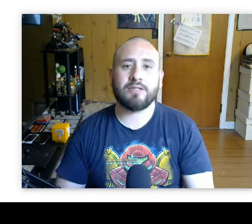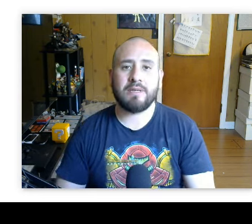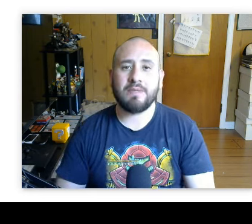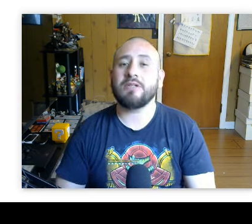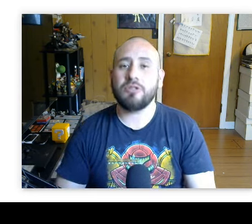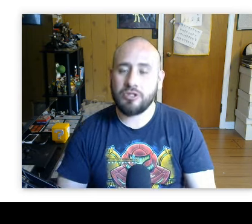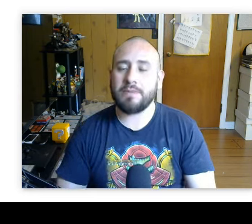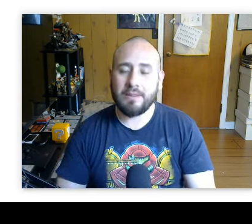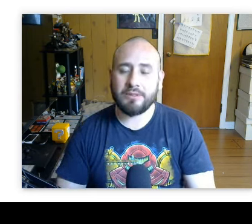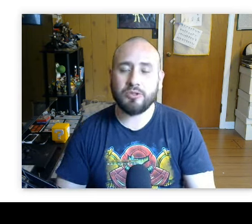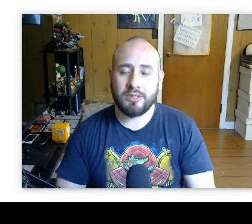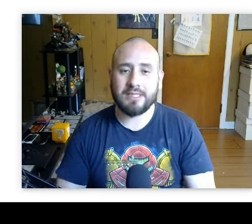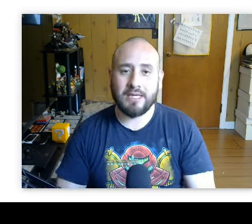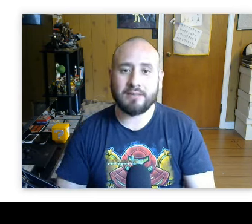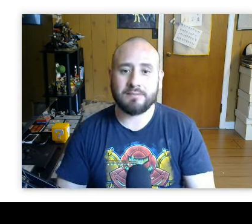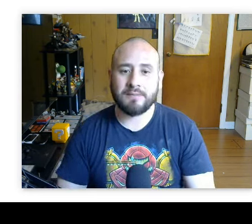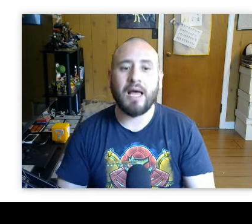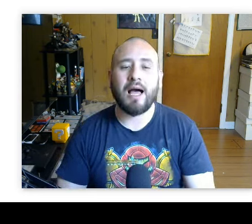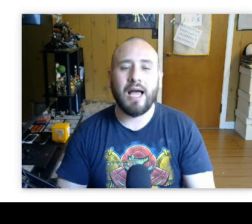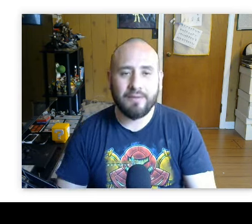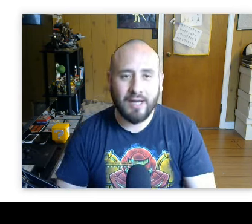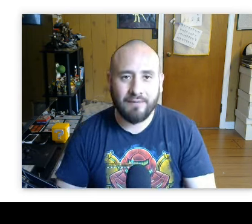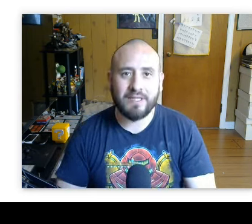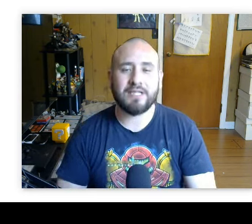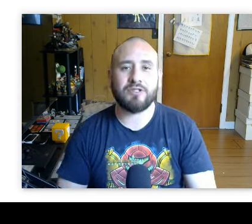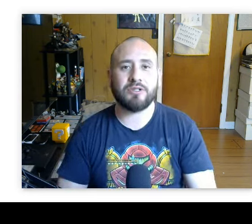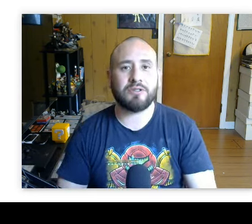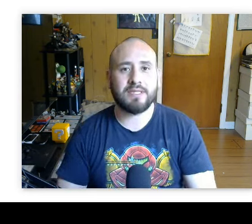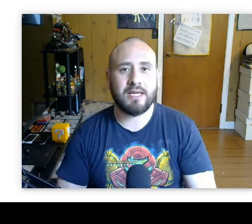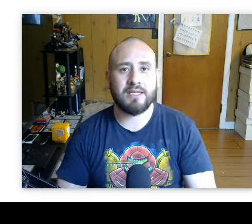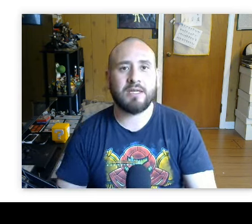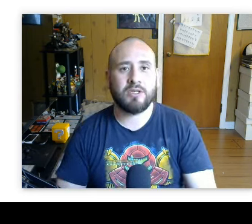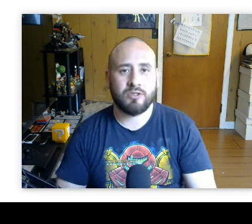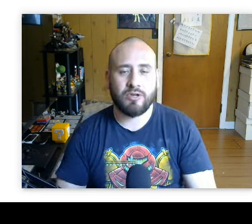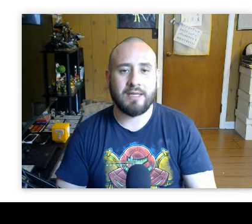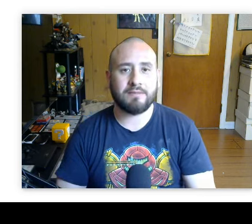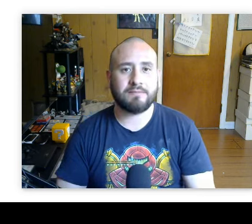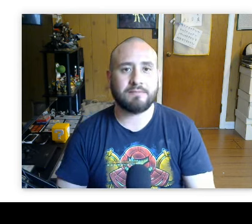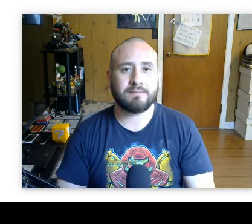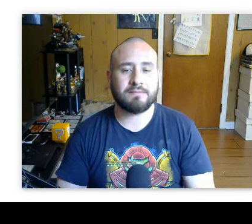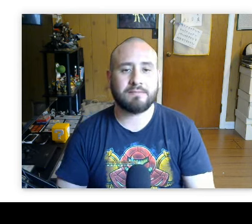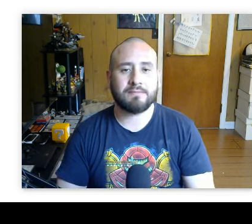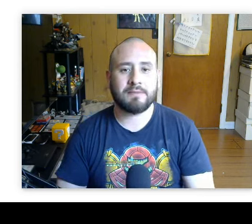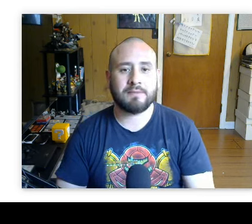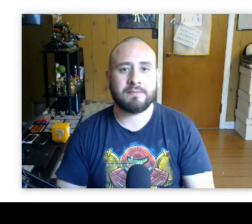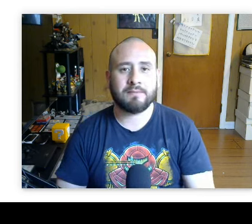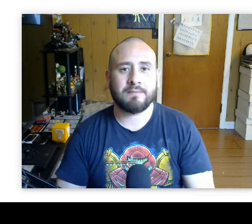Ice cream, you should be able to do this sign. I have confidence that you can do this sign. Try it.